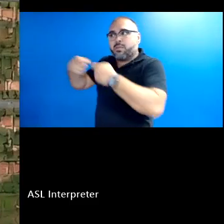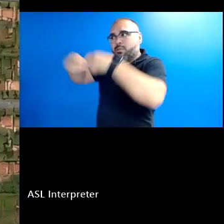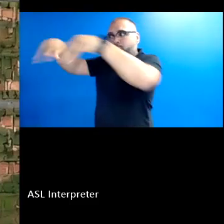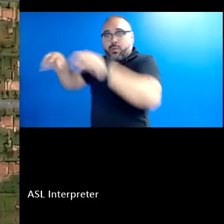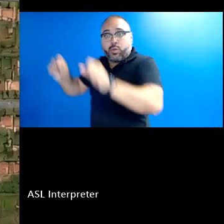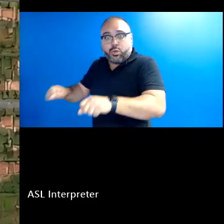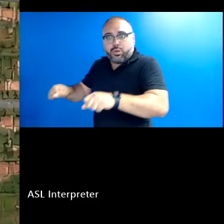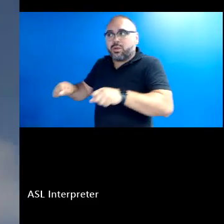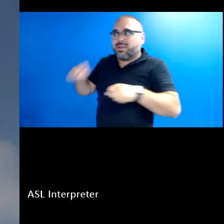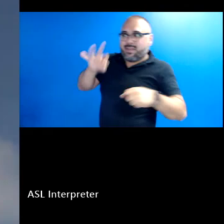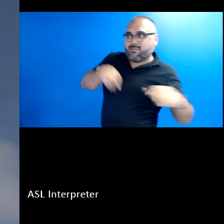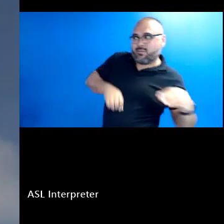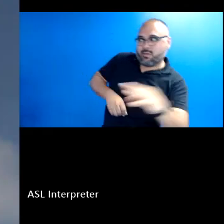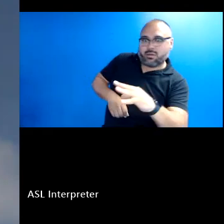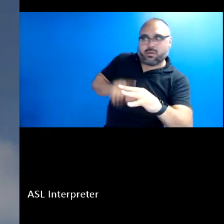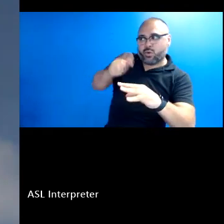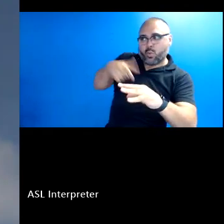slide.